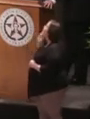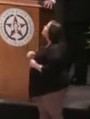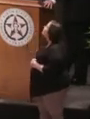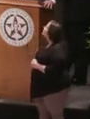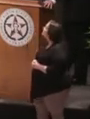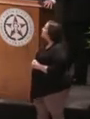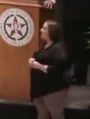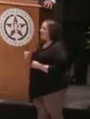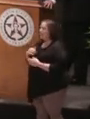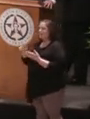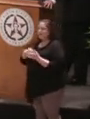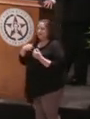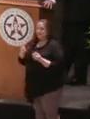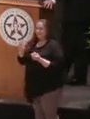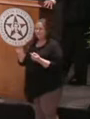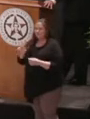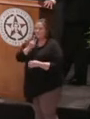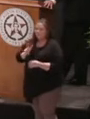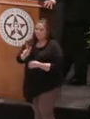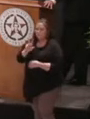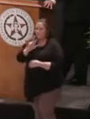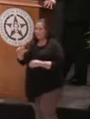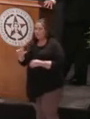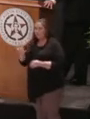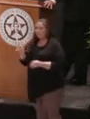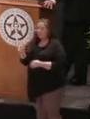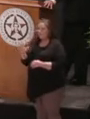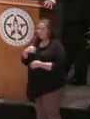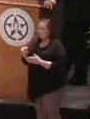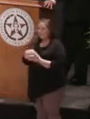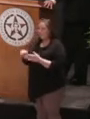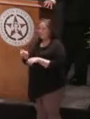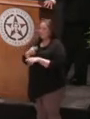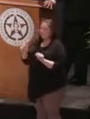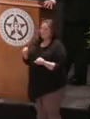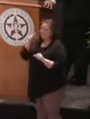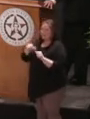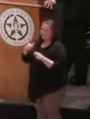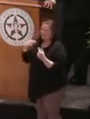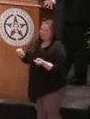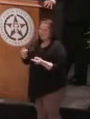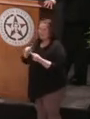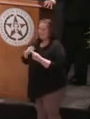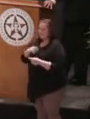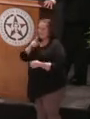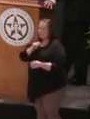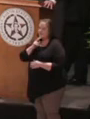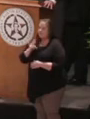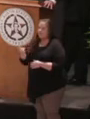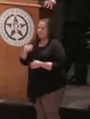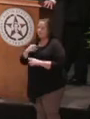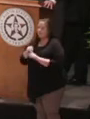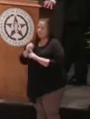I've been dancing since I was about 2 or 3 years old, pretty much as long as I can remember. When I was 13, I found out